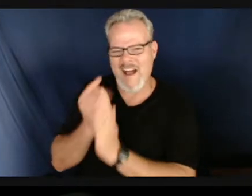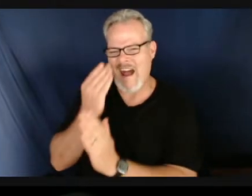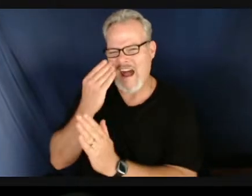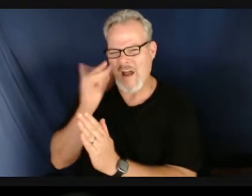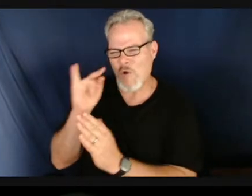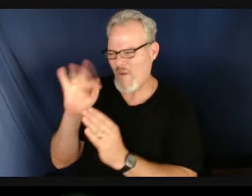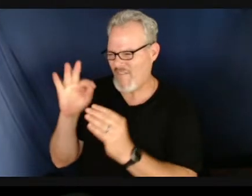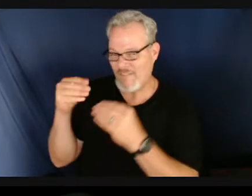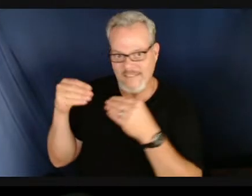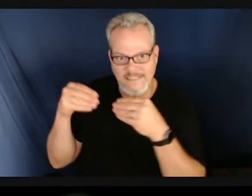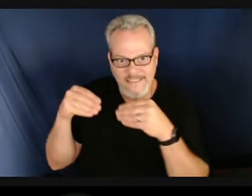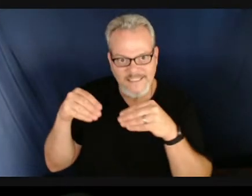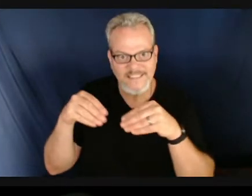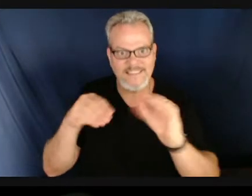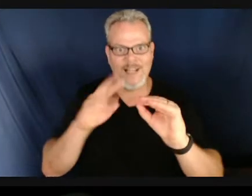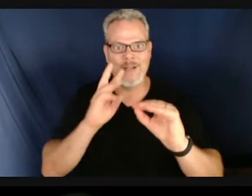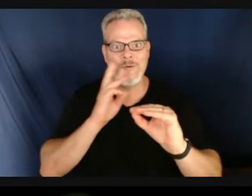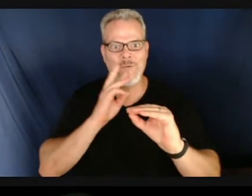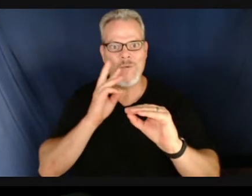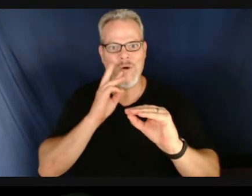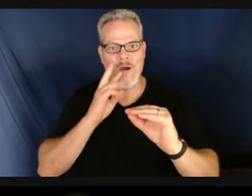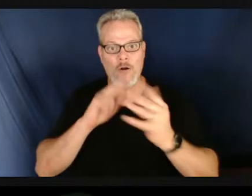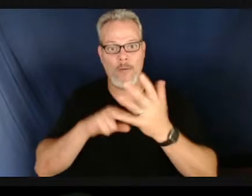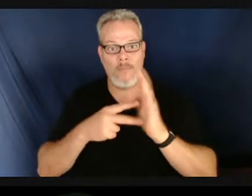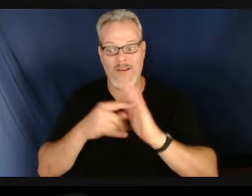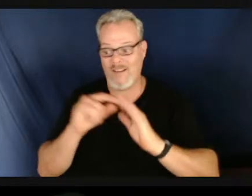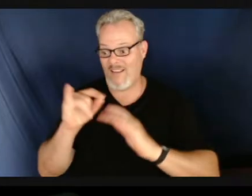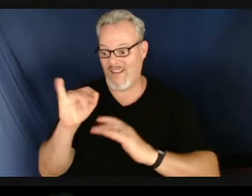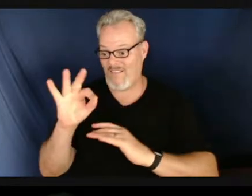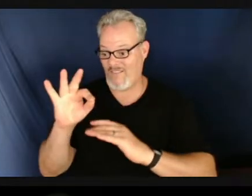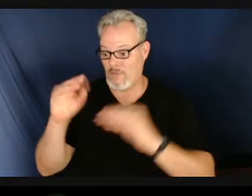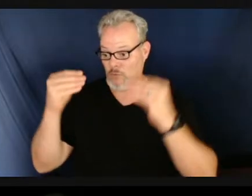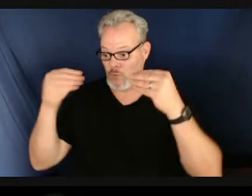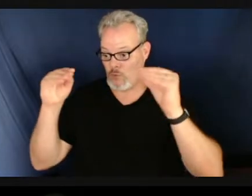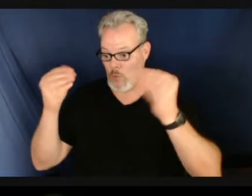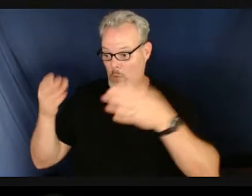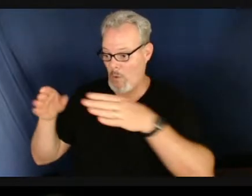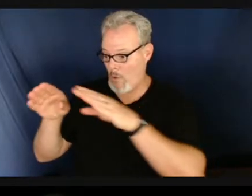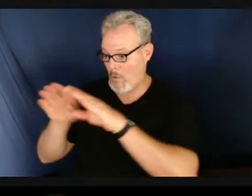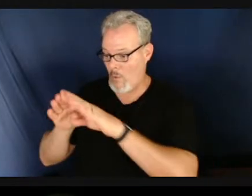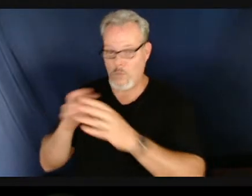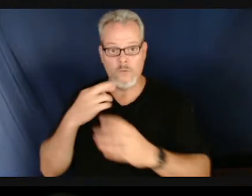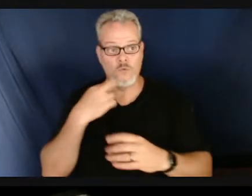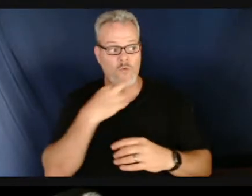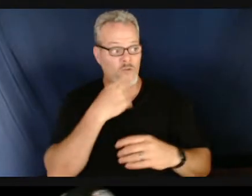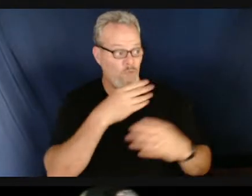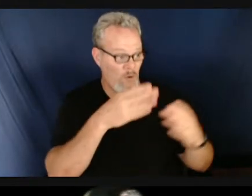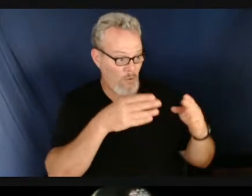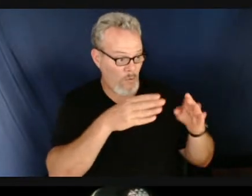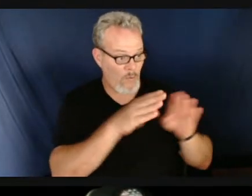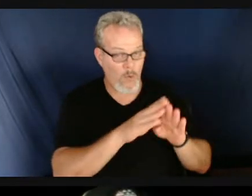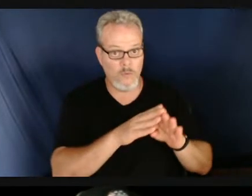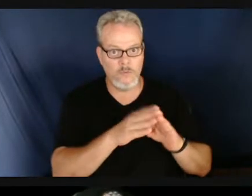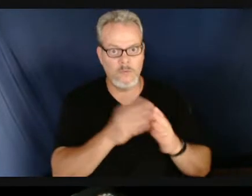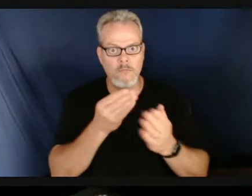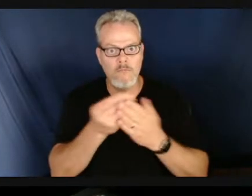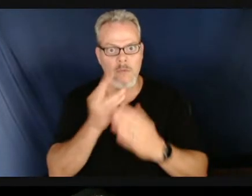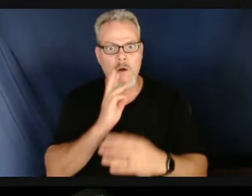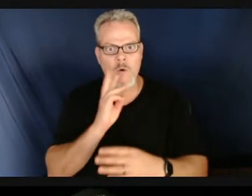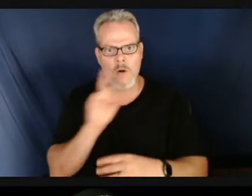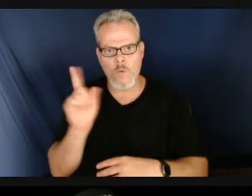behind the counter after those gift store, the restaurant and the gift store closes. So get there earlier. Just pack your